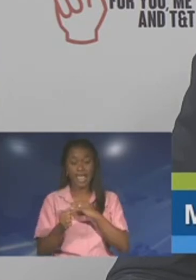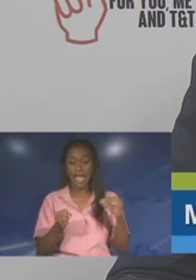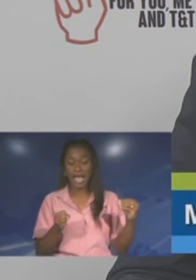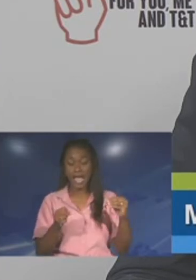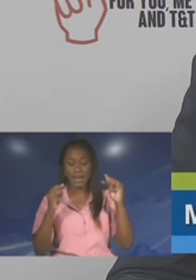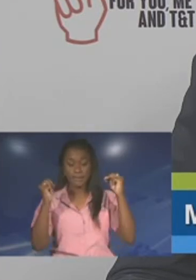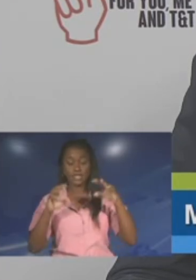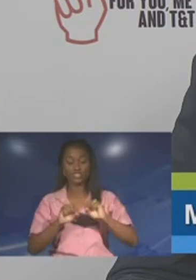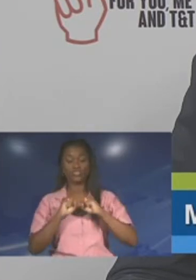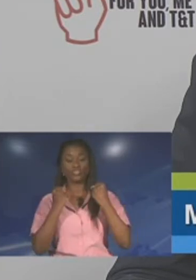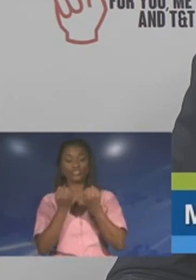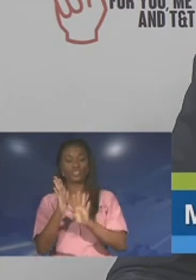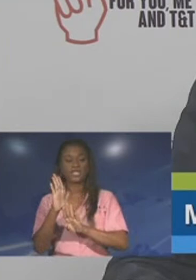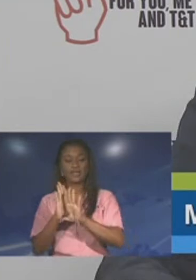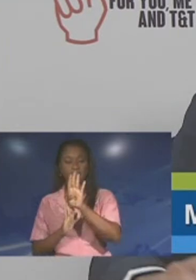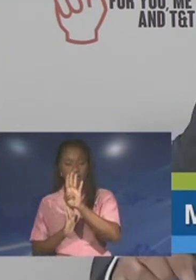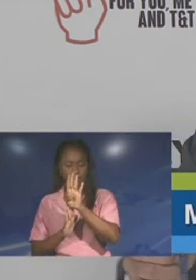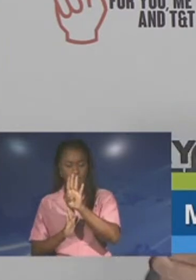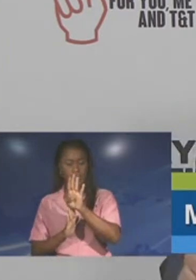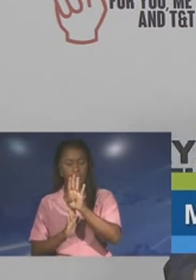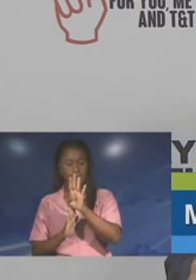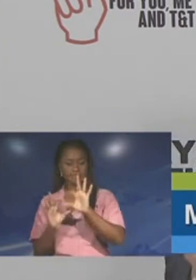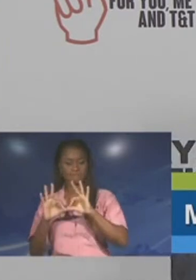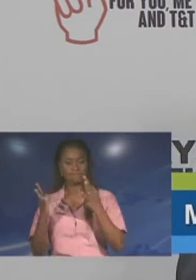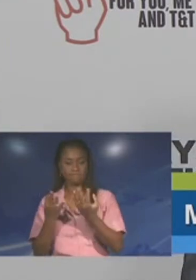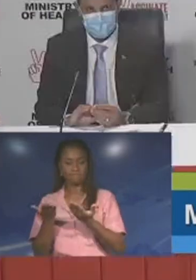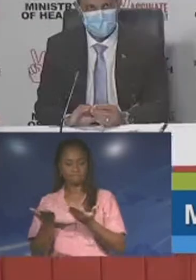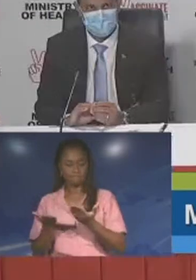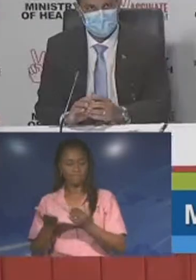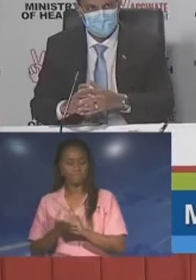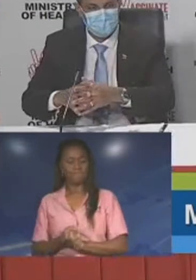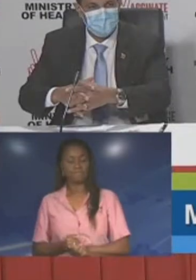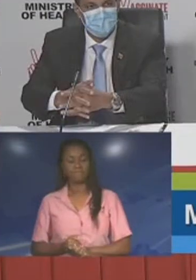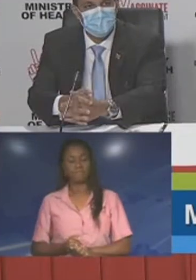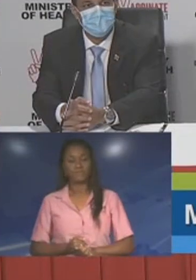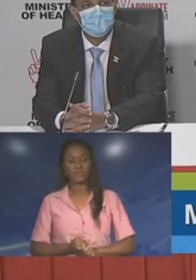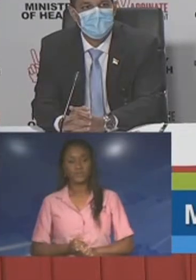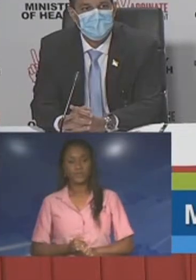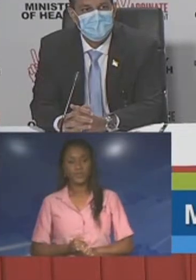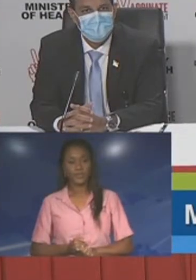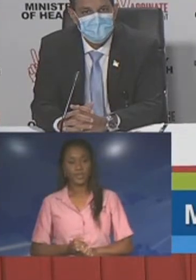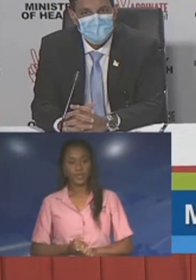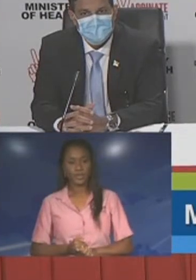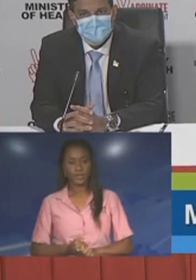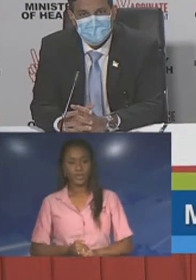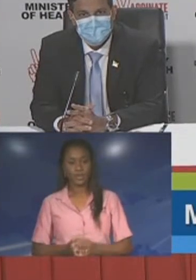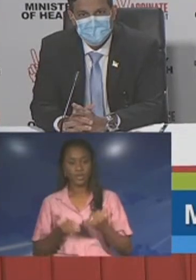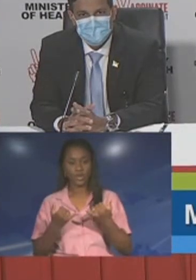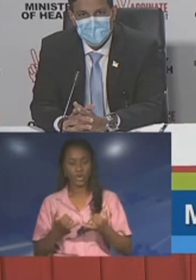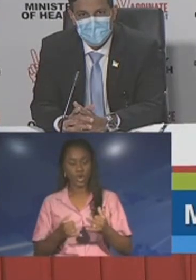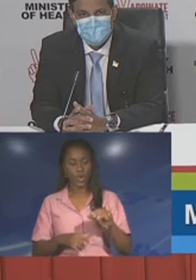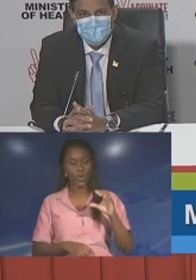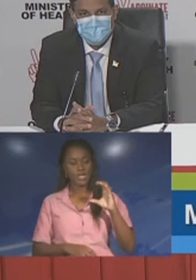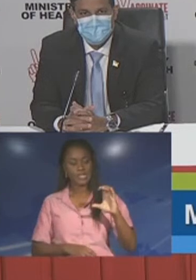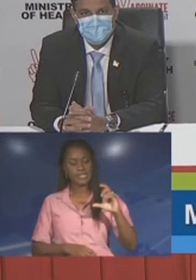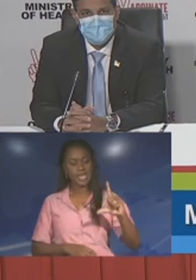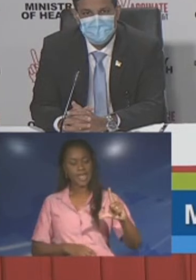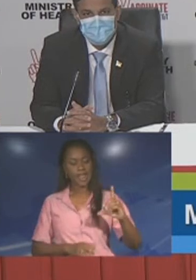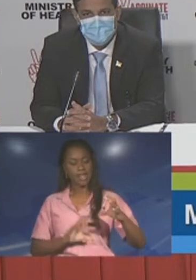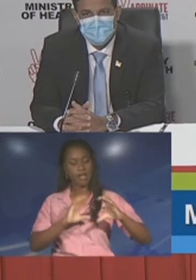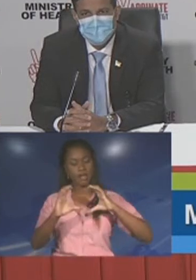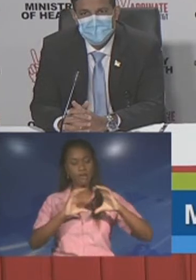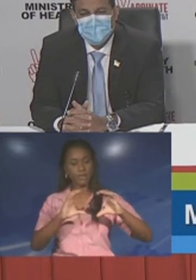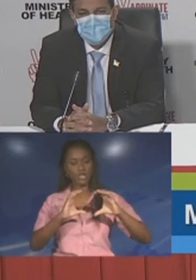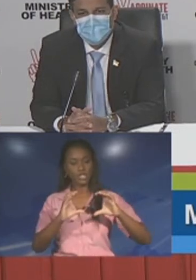Social Development and Family Services. Thank you very much, Minister. And with that, we go to CL